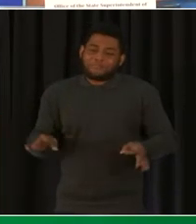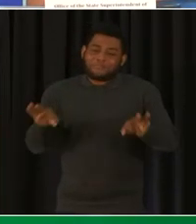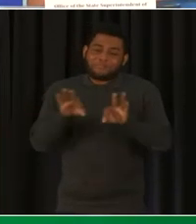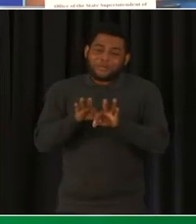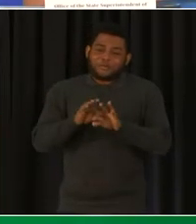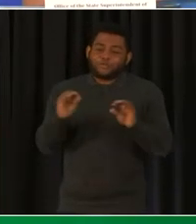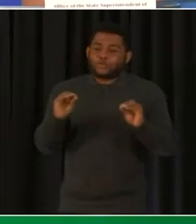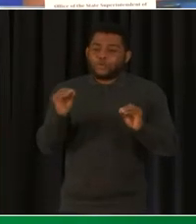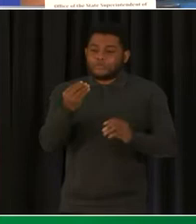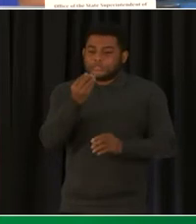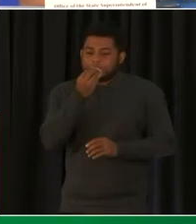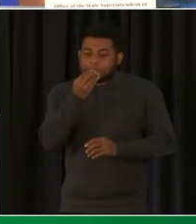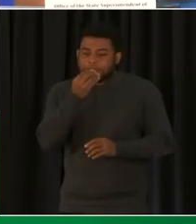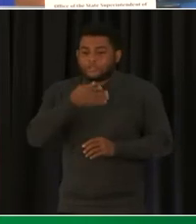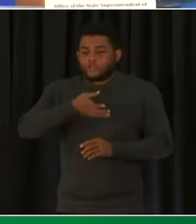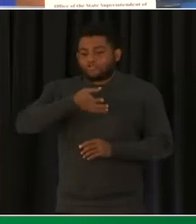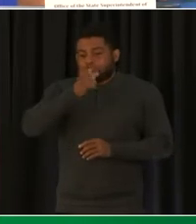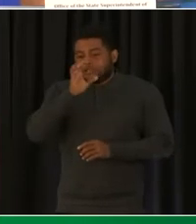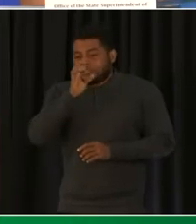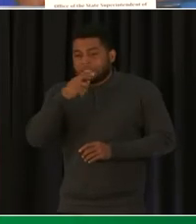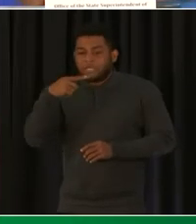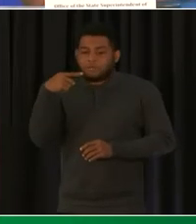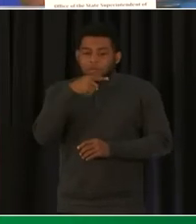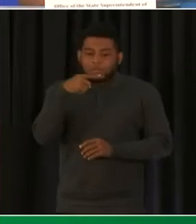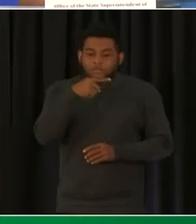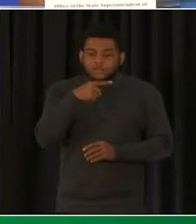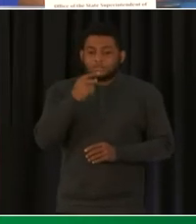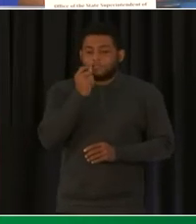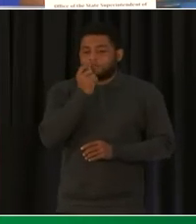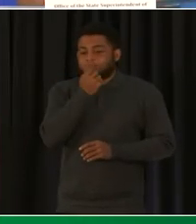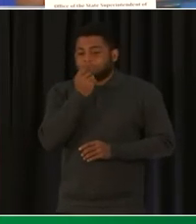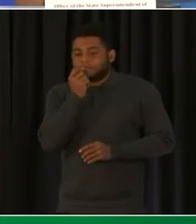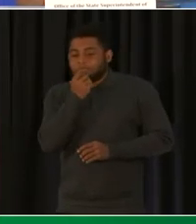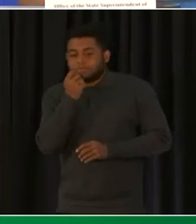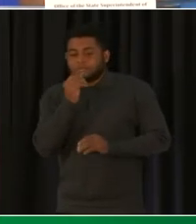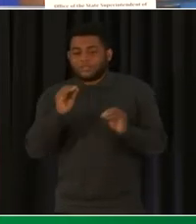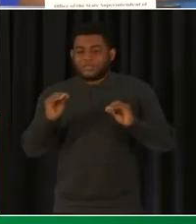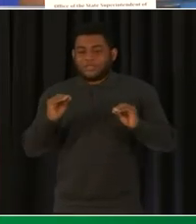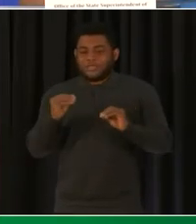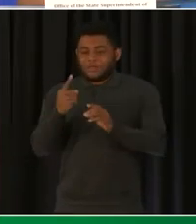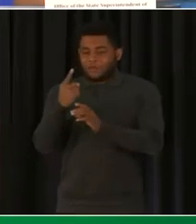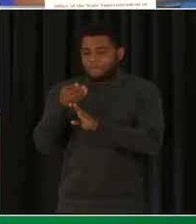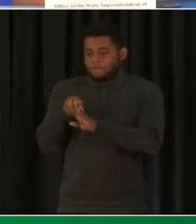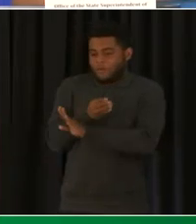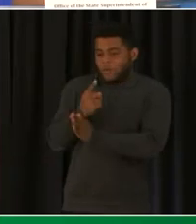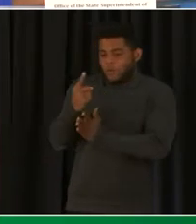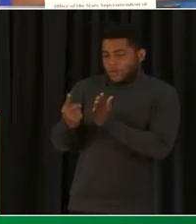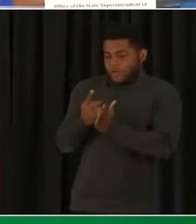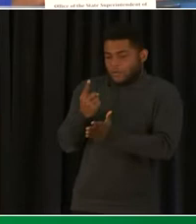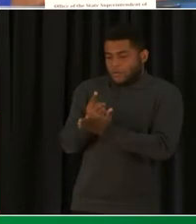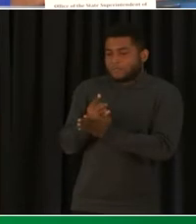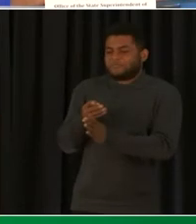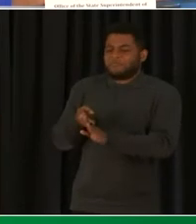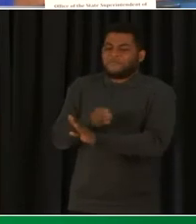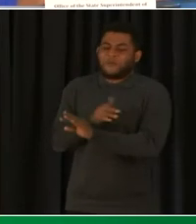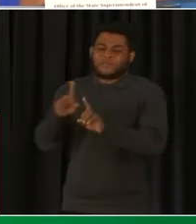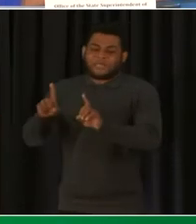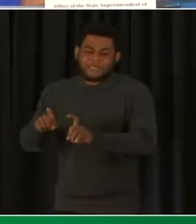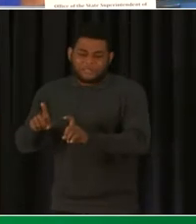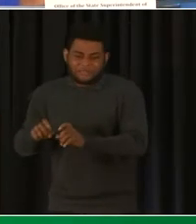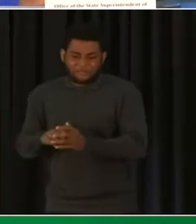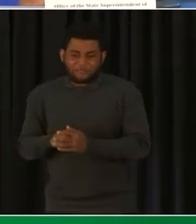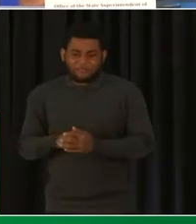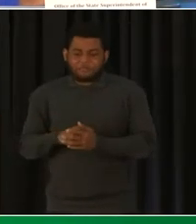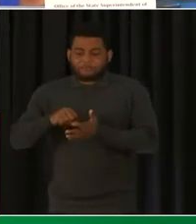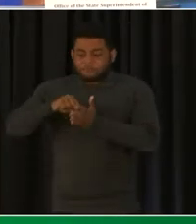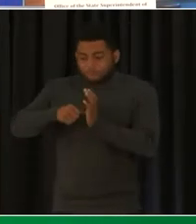not eat, drink, brush your teeth, apply lipstick in the hour before the test to make sure that